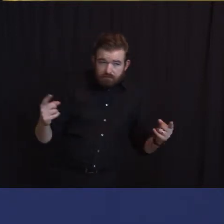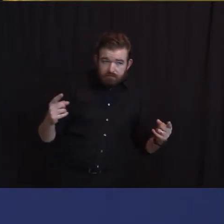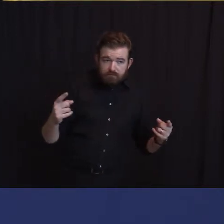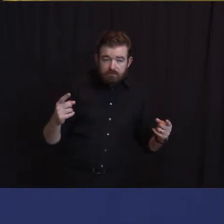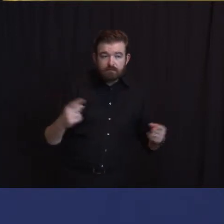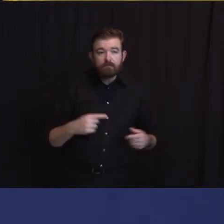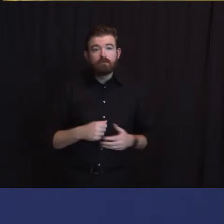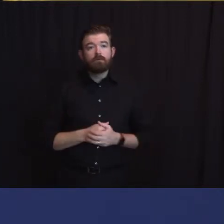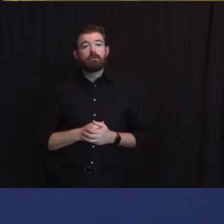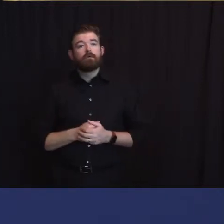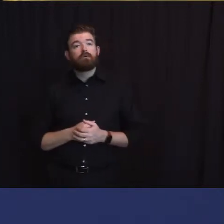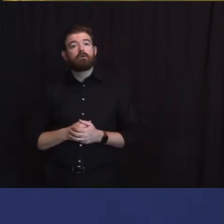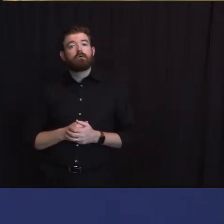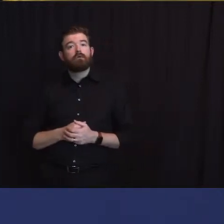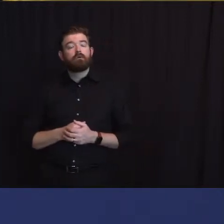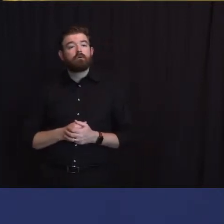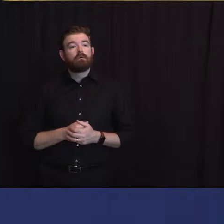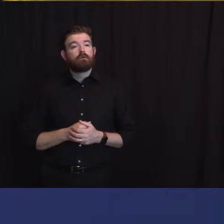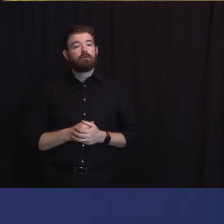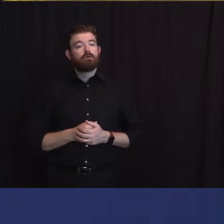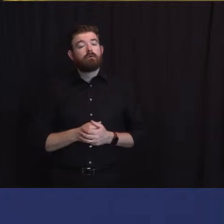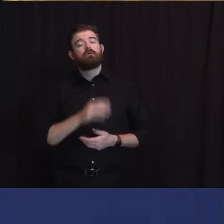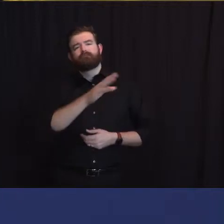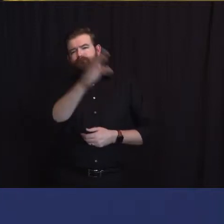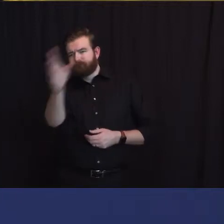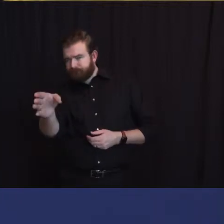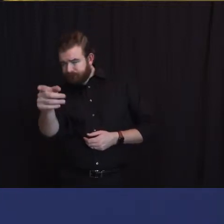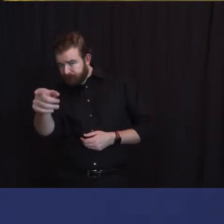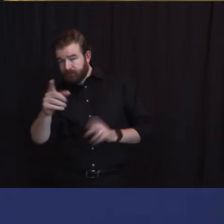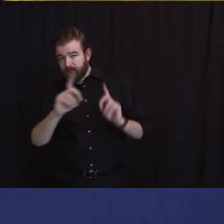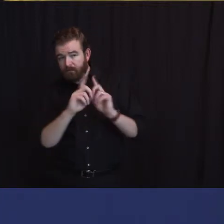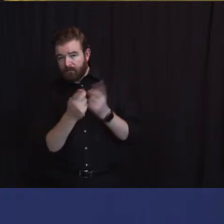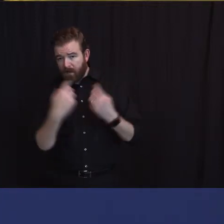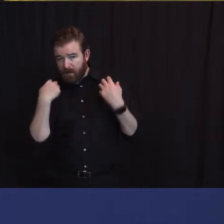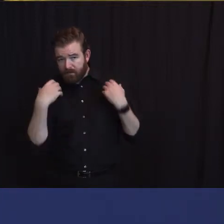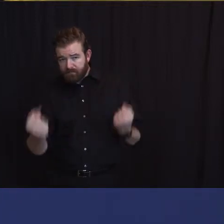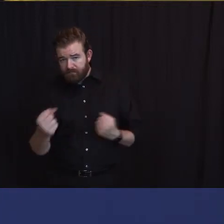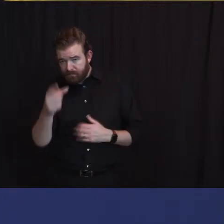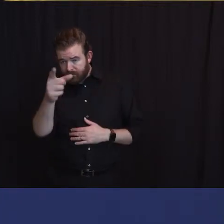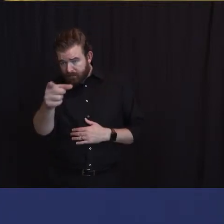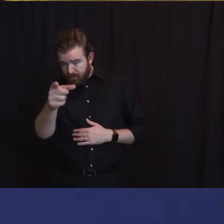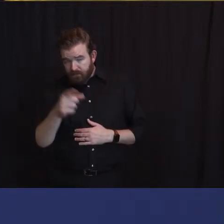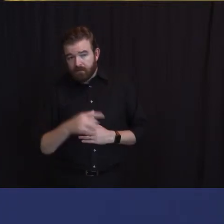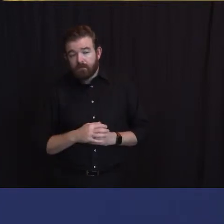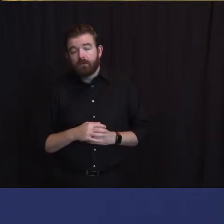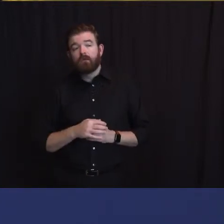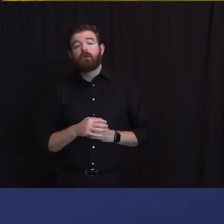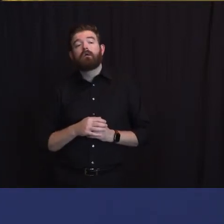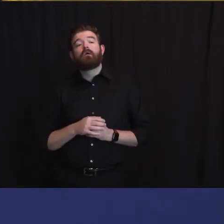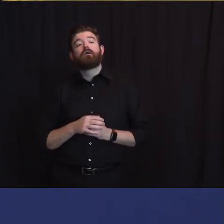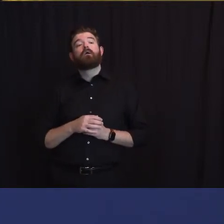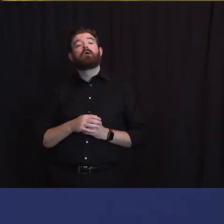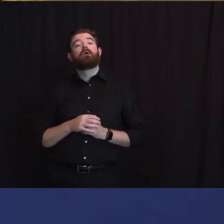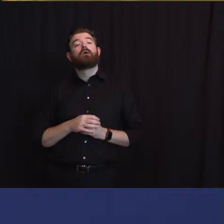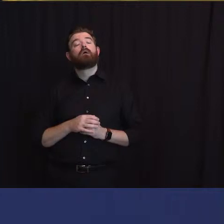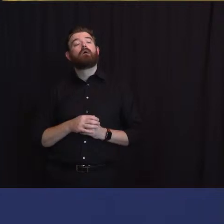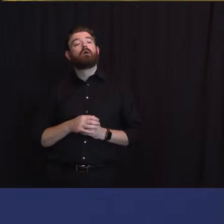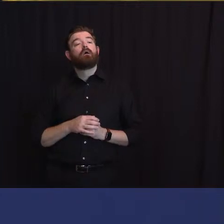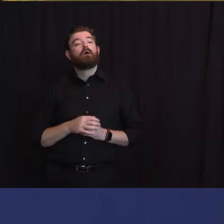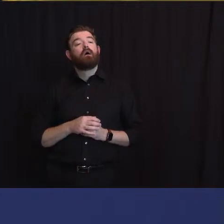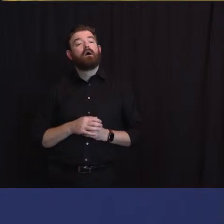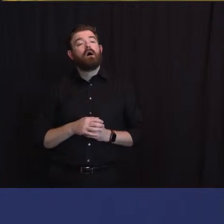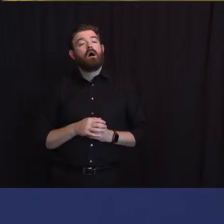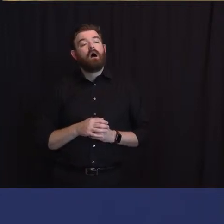have had COVID-19 and have the antibodies still get vaccinated? If so, why? If not, why not? For